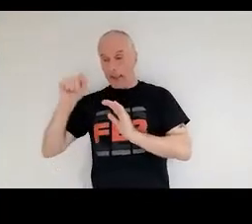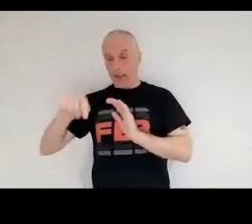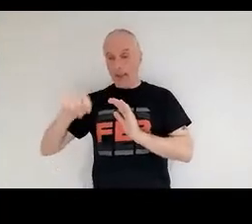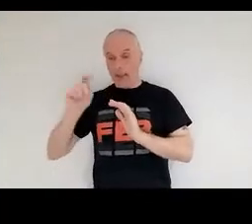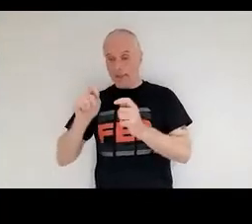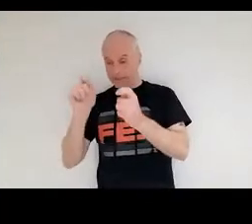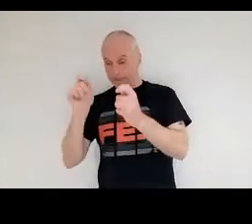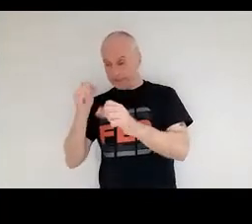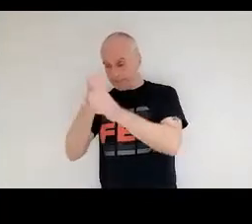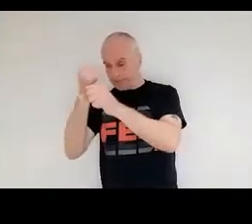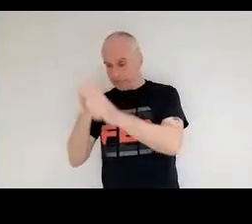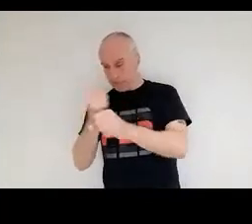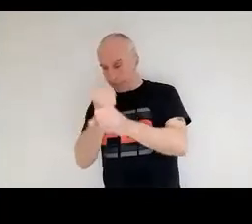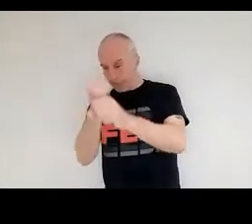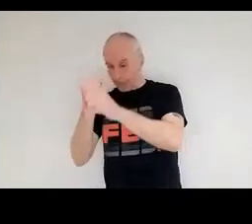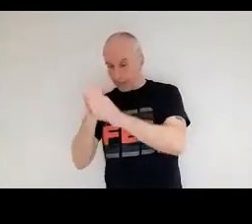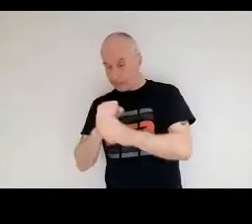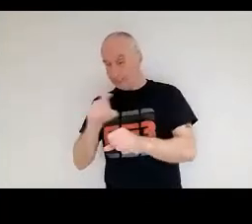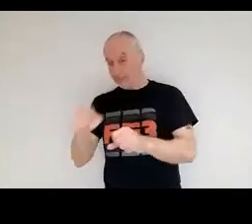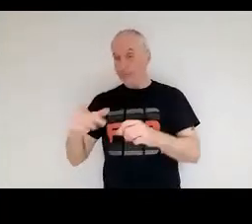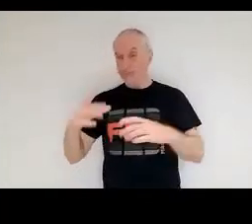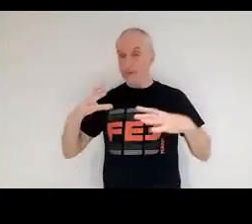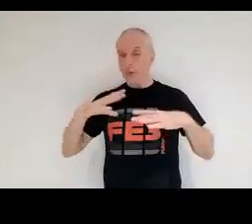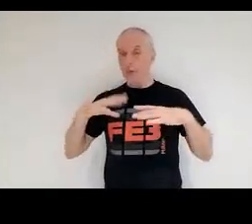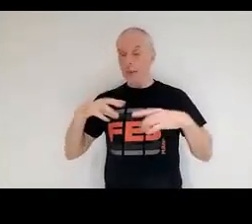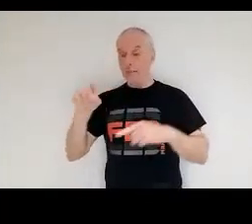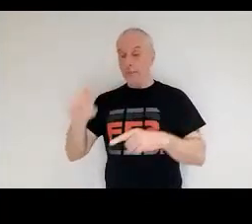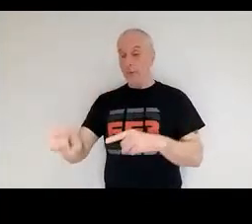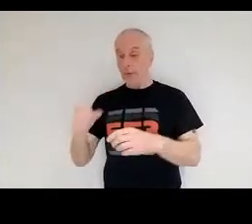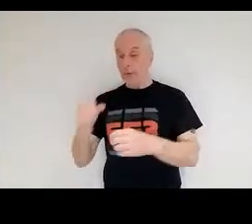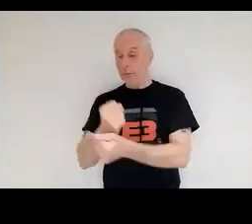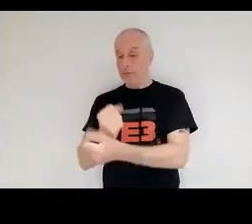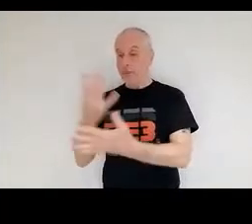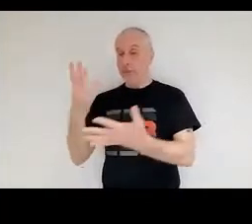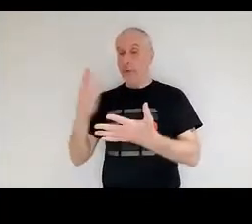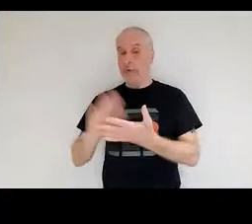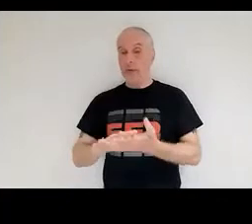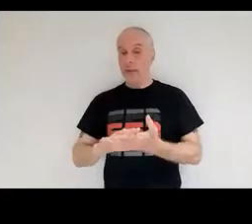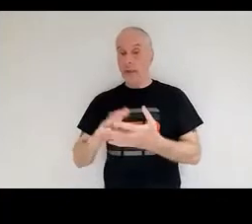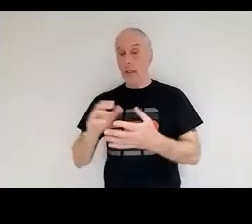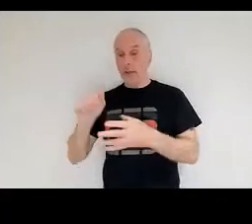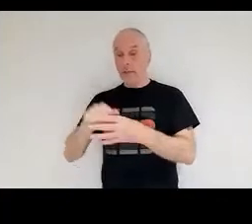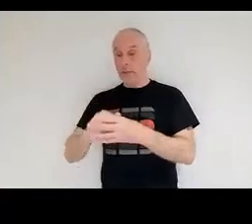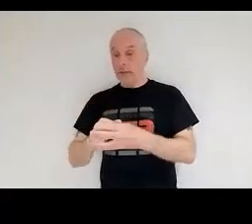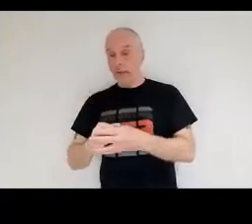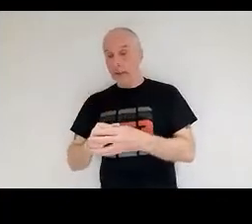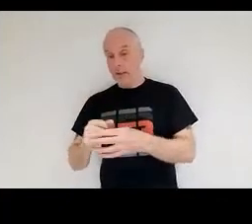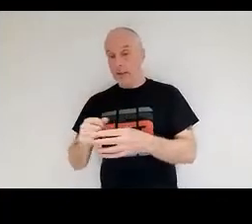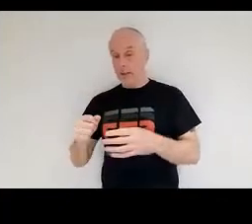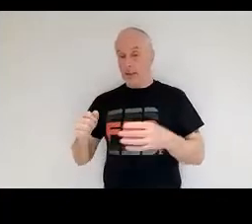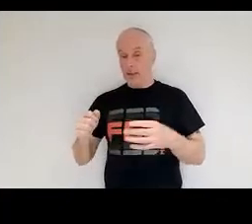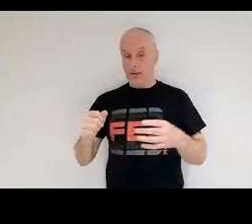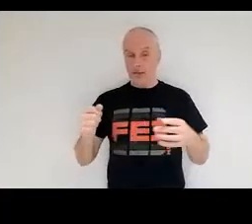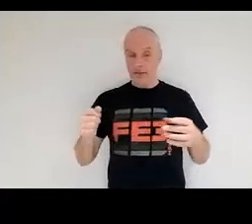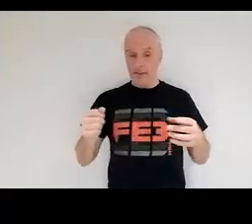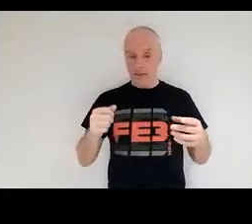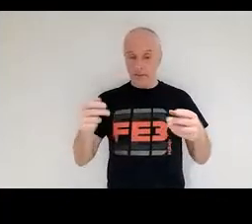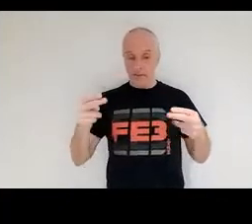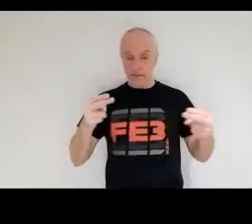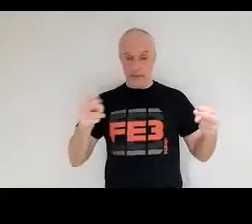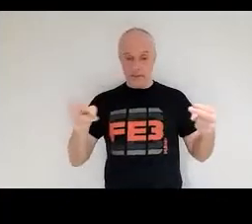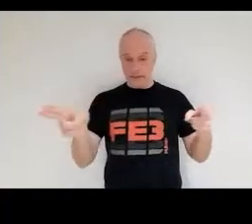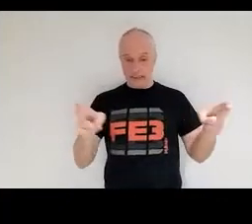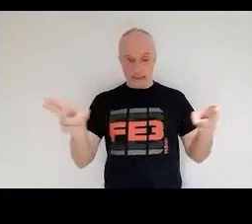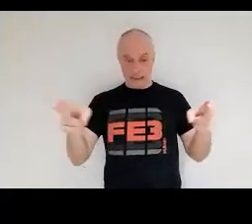rigged it up with lots of pressure sensors and lots of gas concentration sensors, so we could have a controlled environment